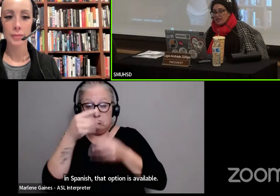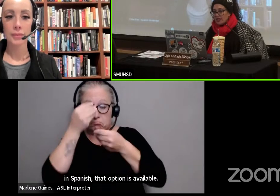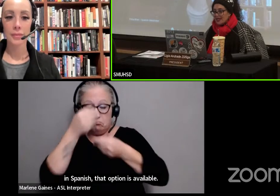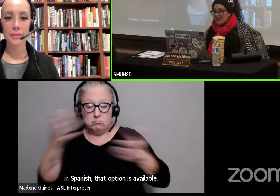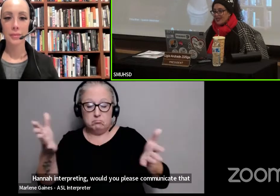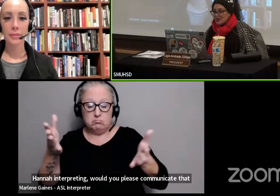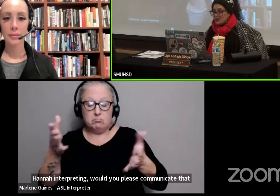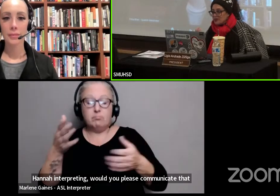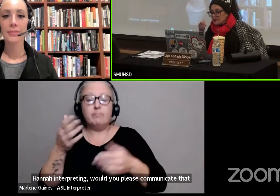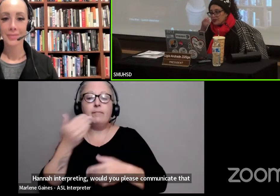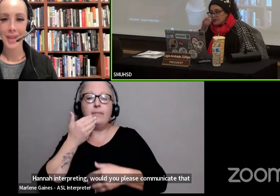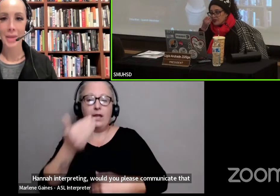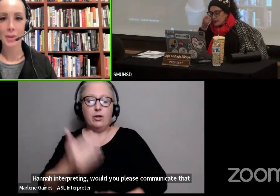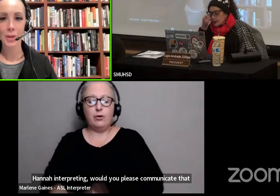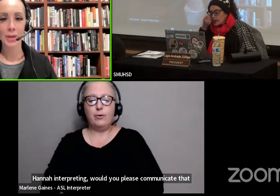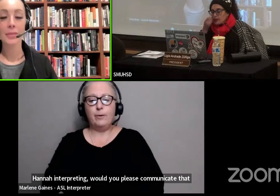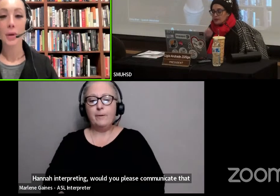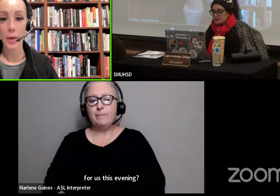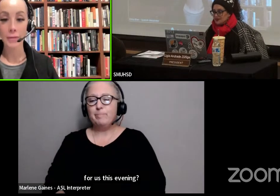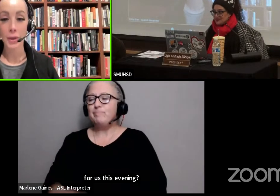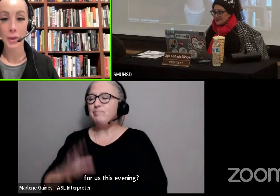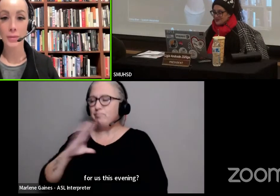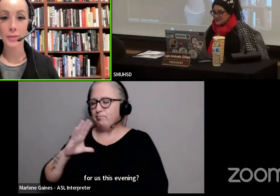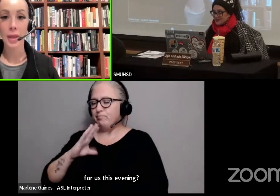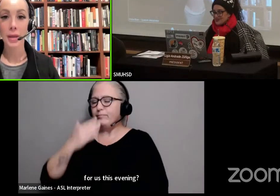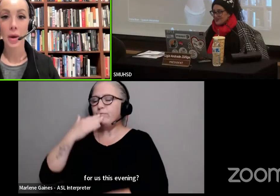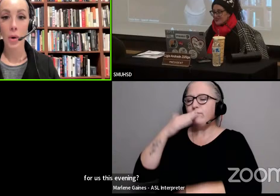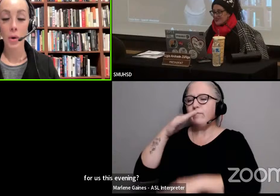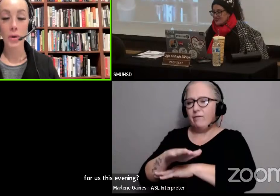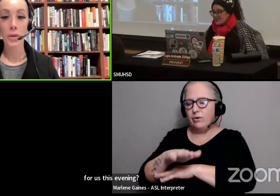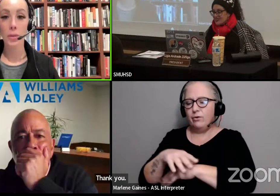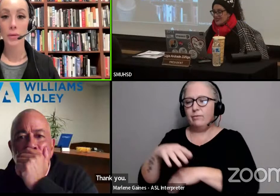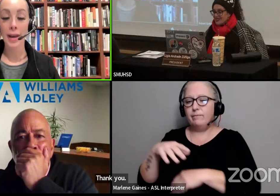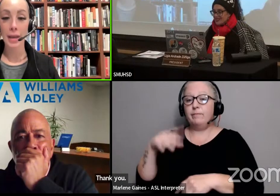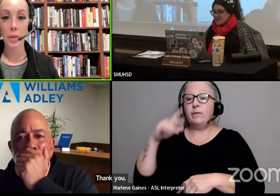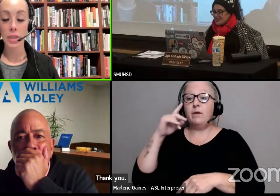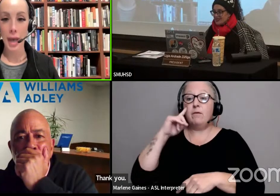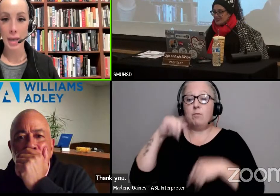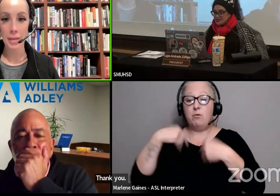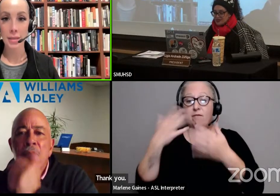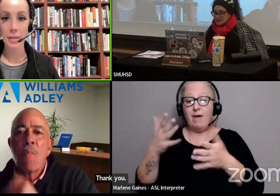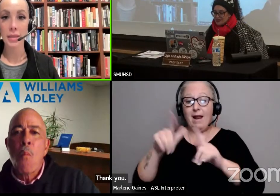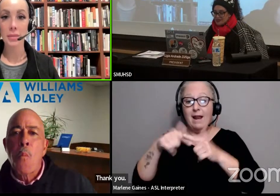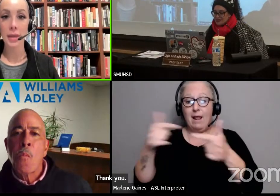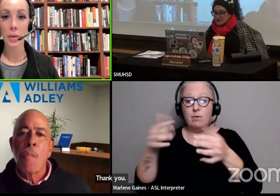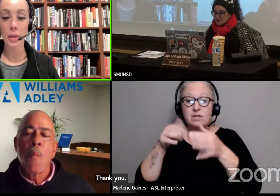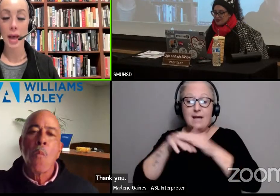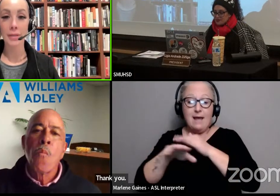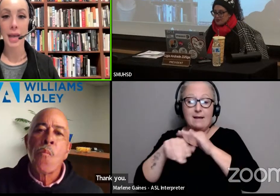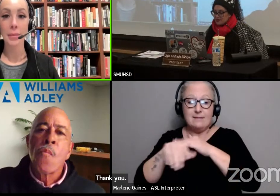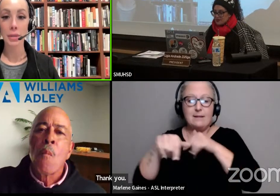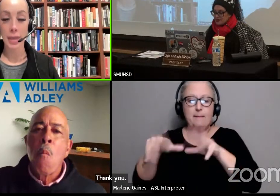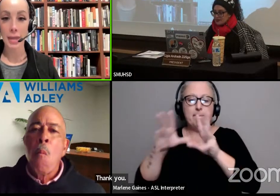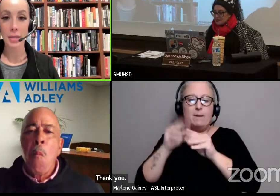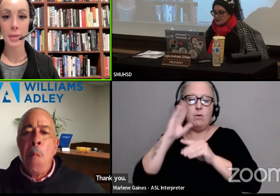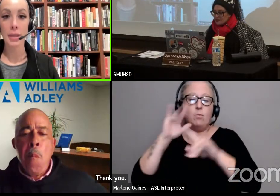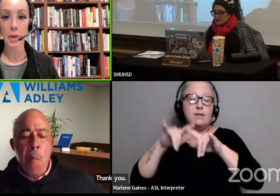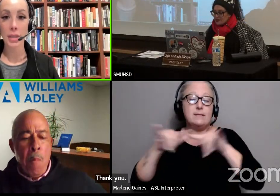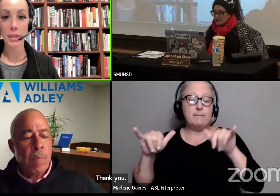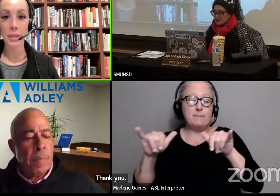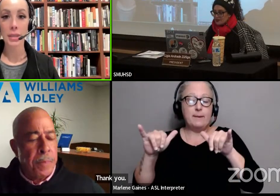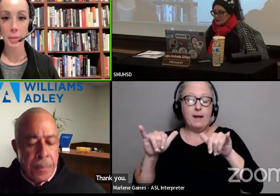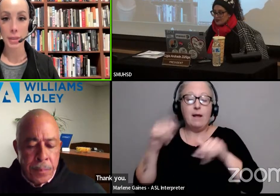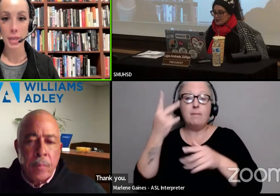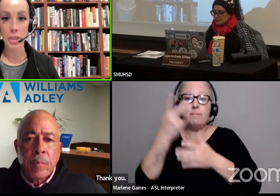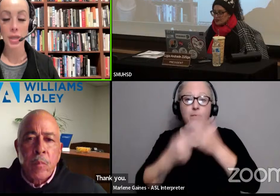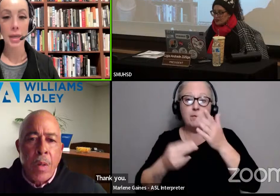evening? Thank you. Absolutely. Good afternoon. In order to provide language access, this meeting will have simultaneous